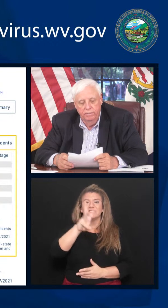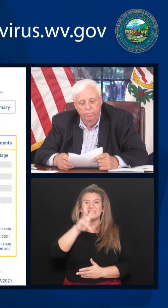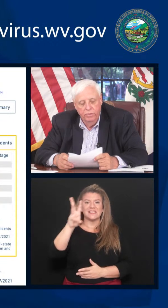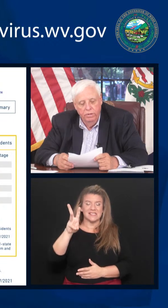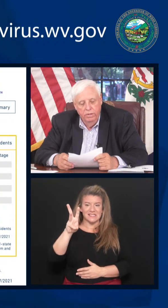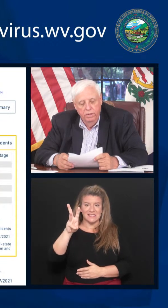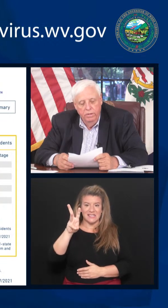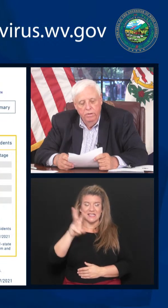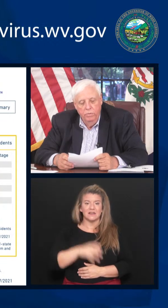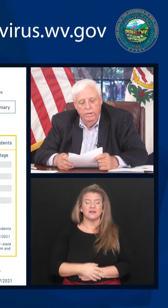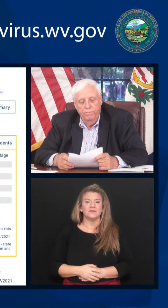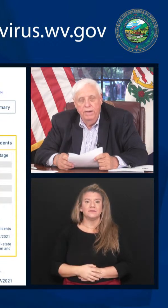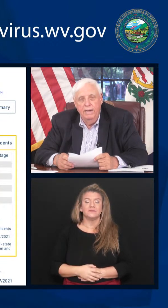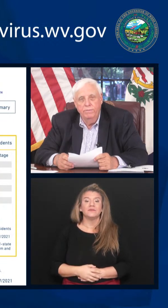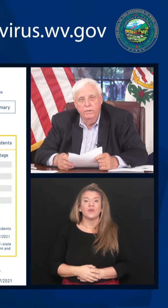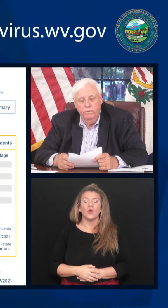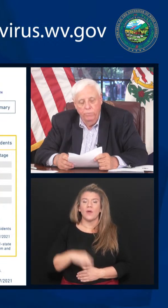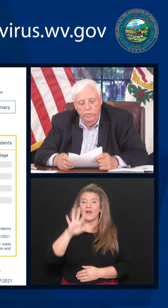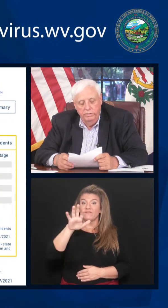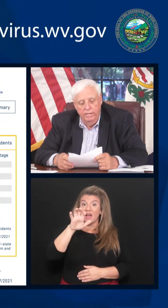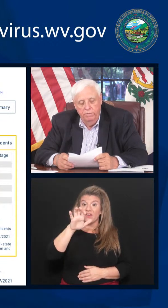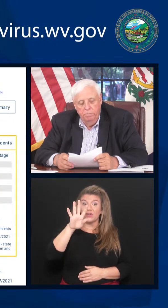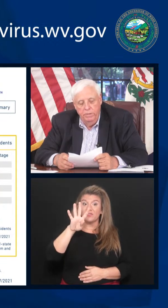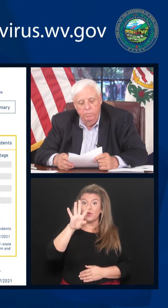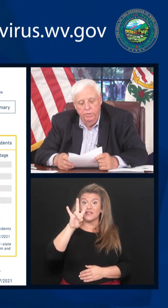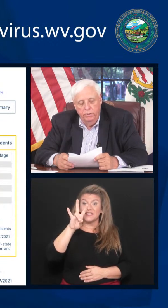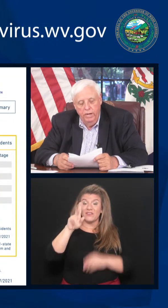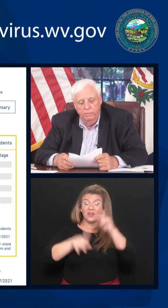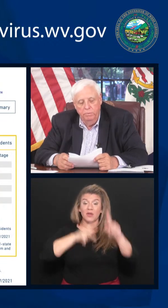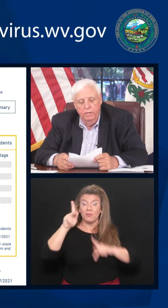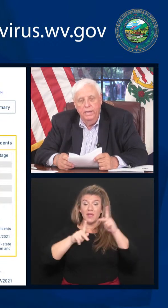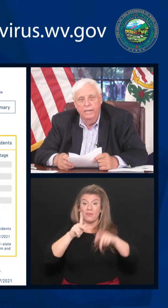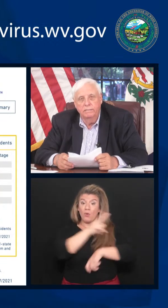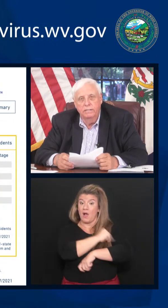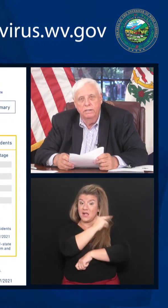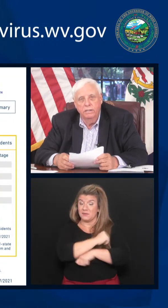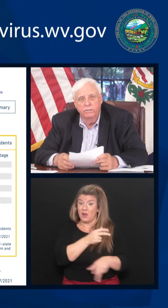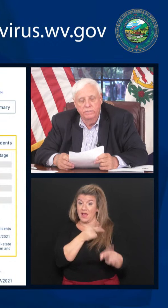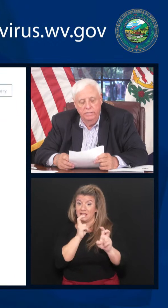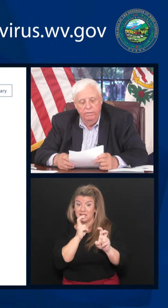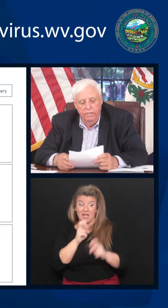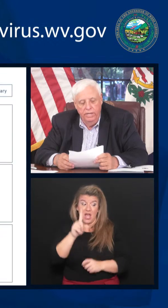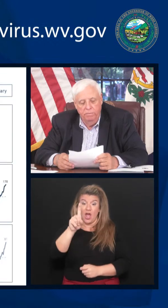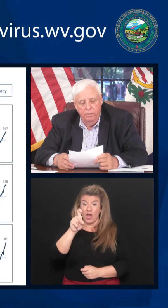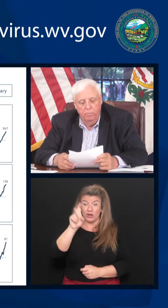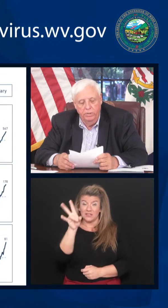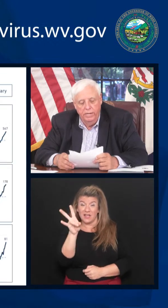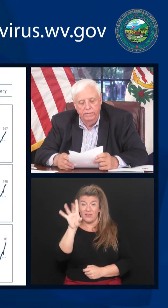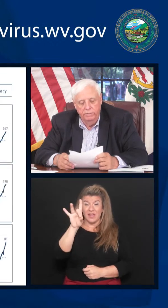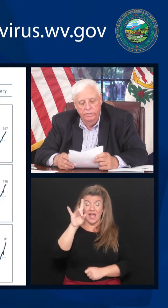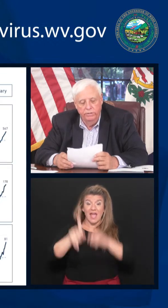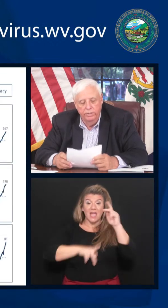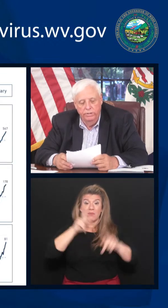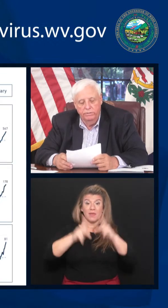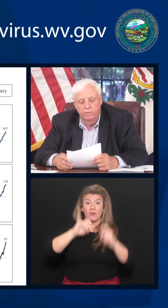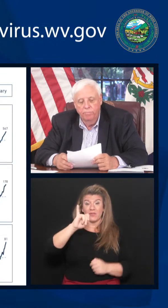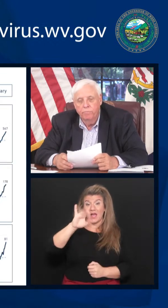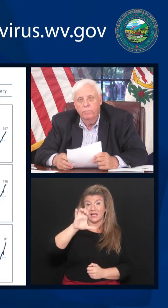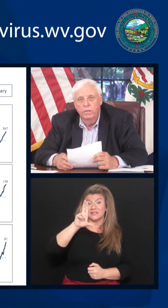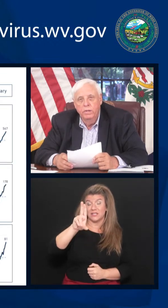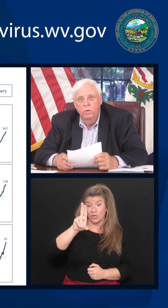13,766. We have 547 people that are hospitalized and 178 people in the ICU